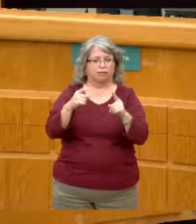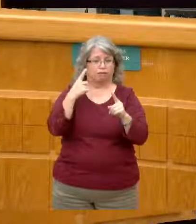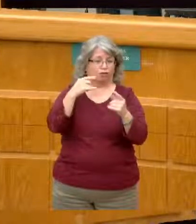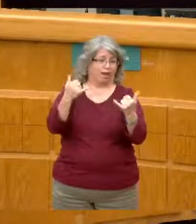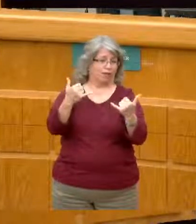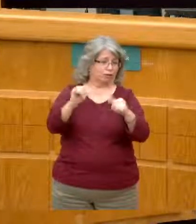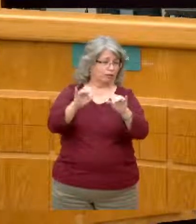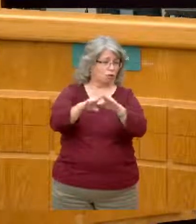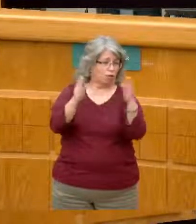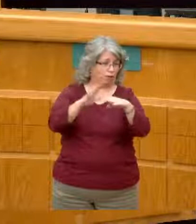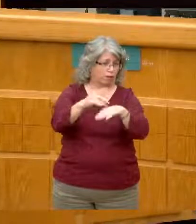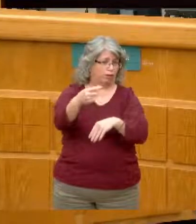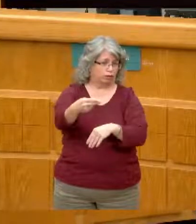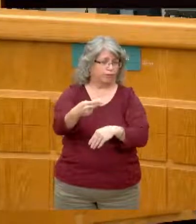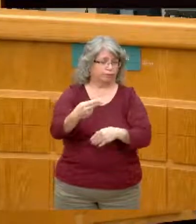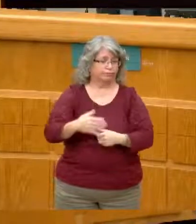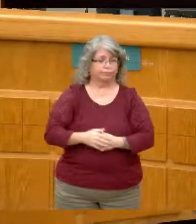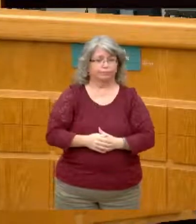now.